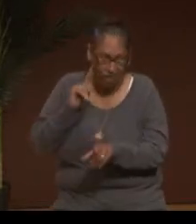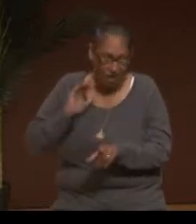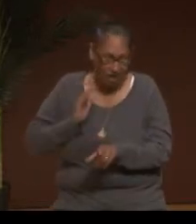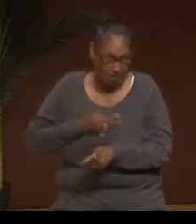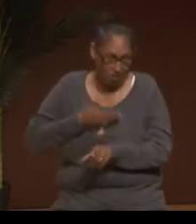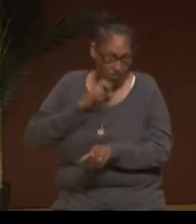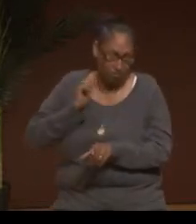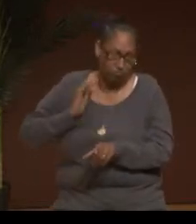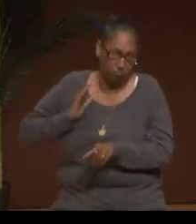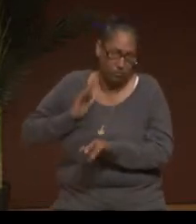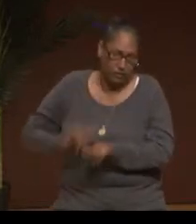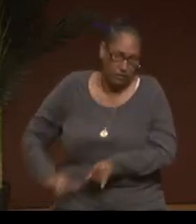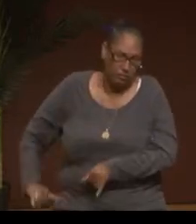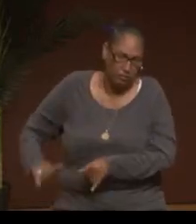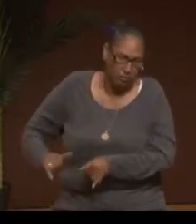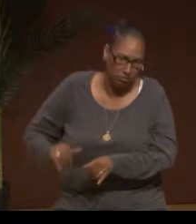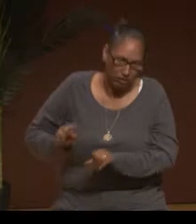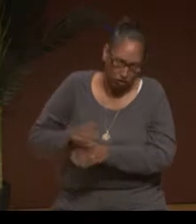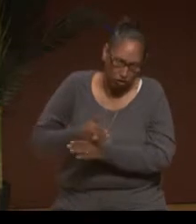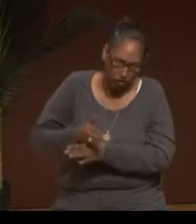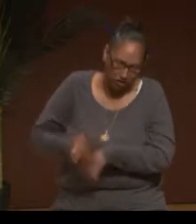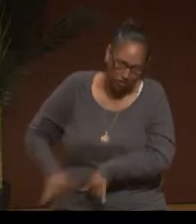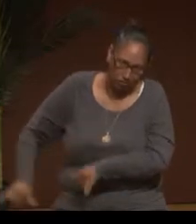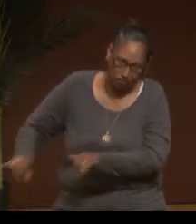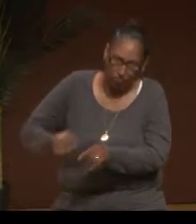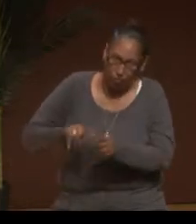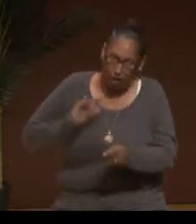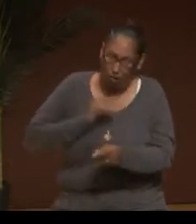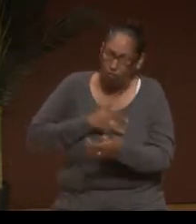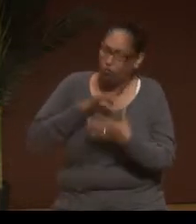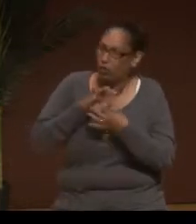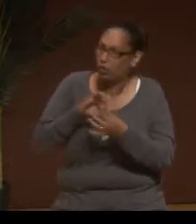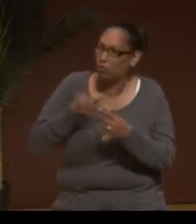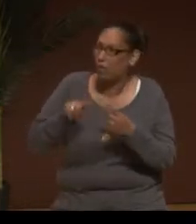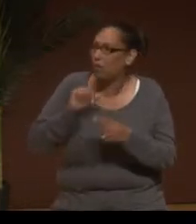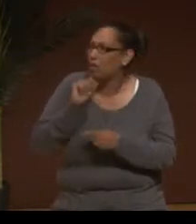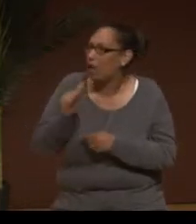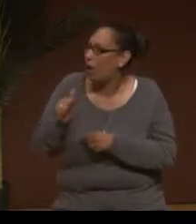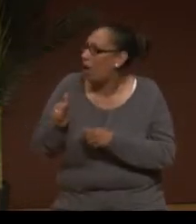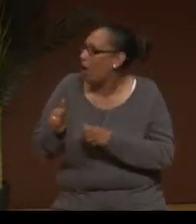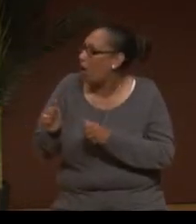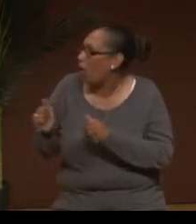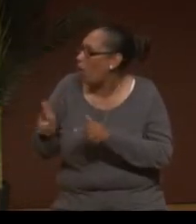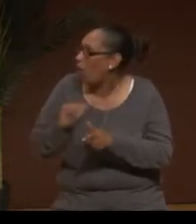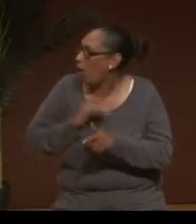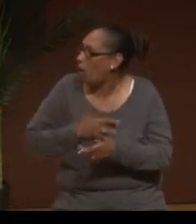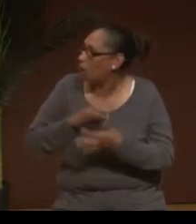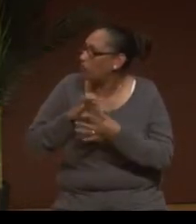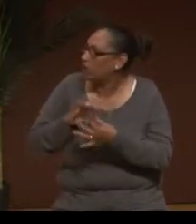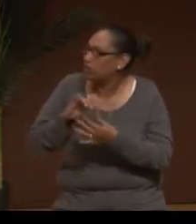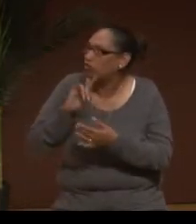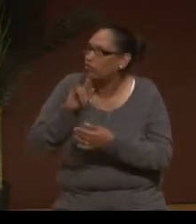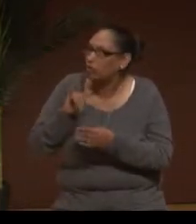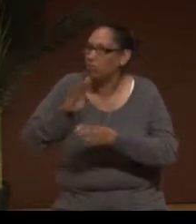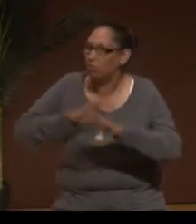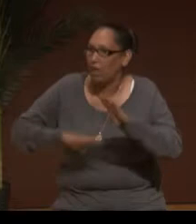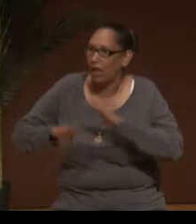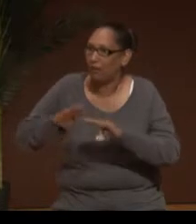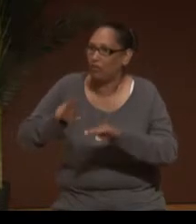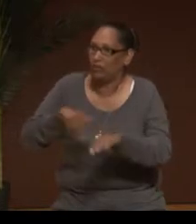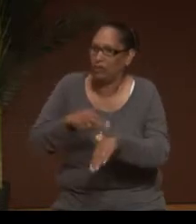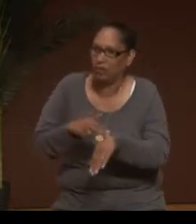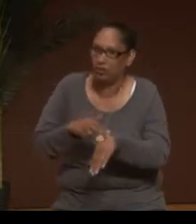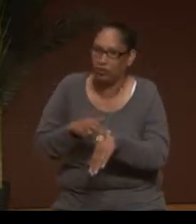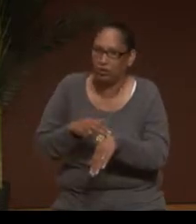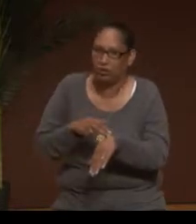and share in common with our genetic relatives. But of course, not all of our relations are biological in nature. We make kin